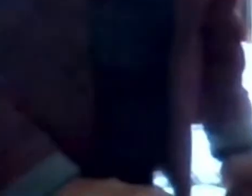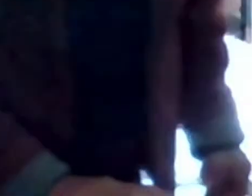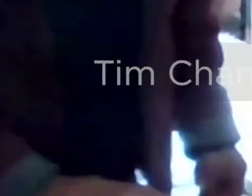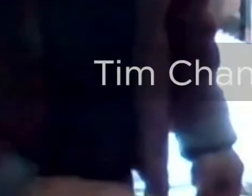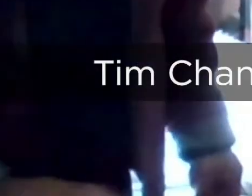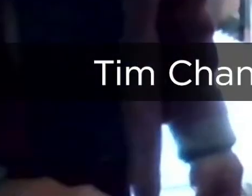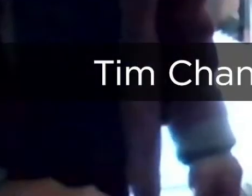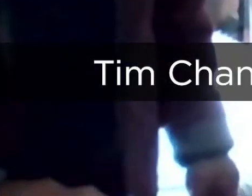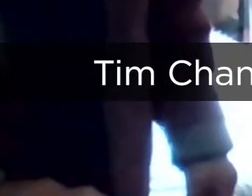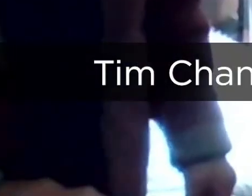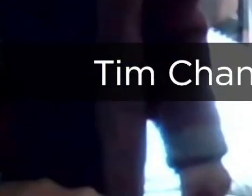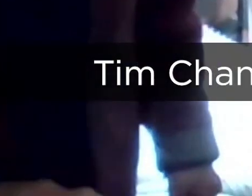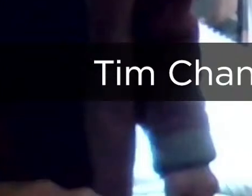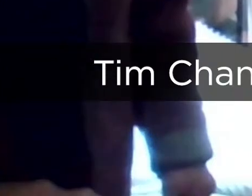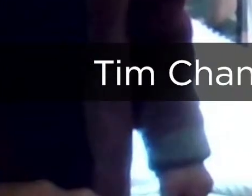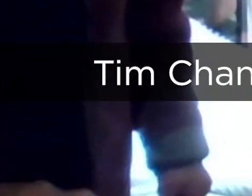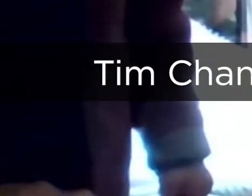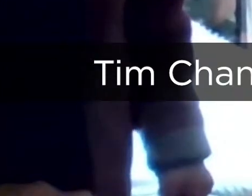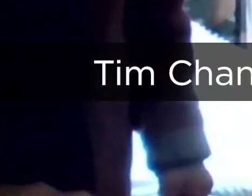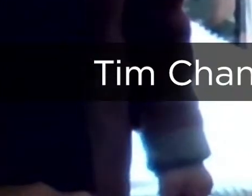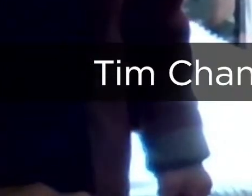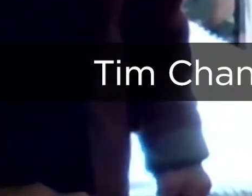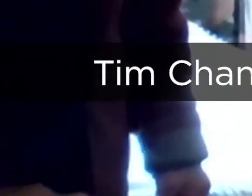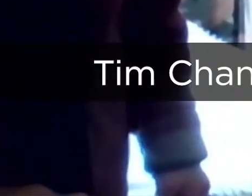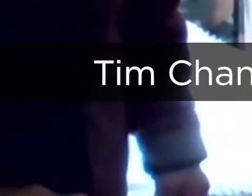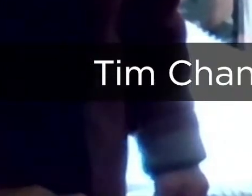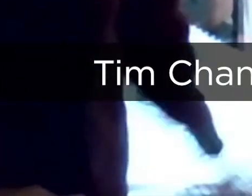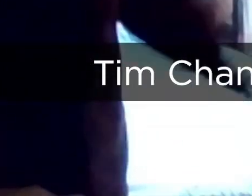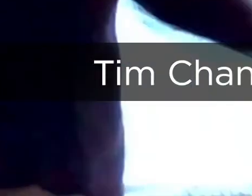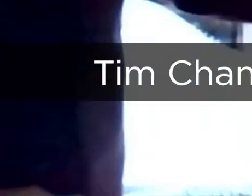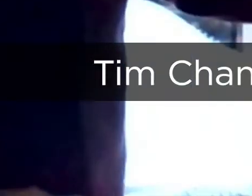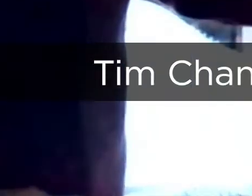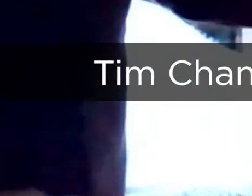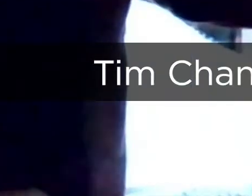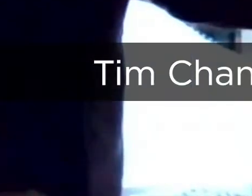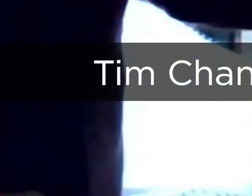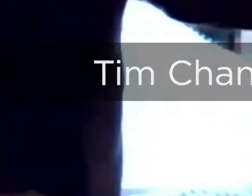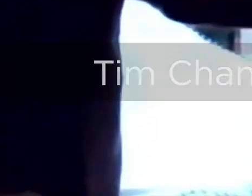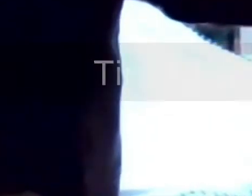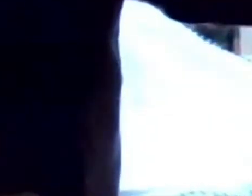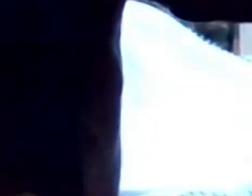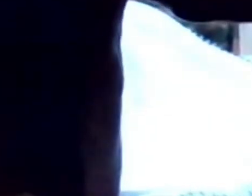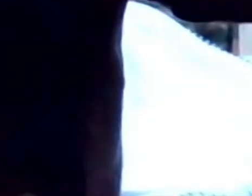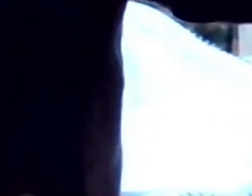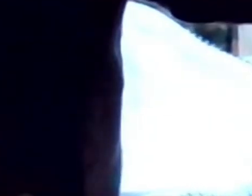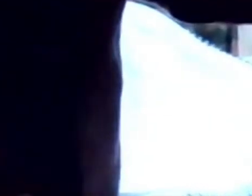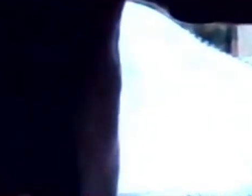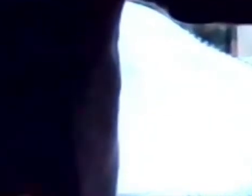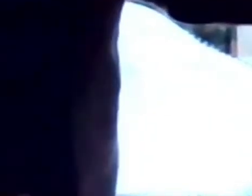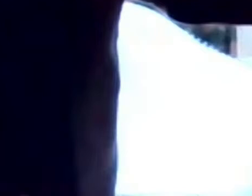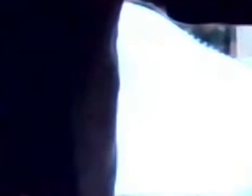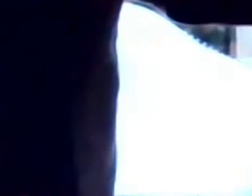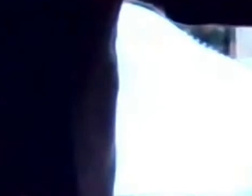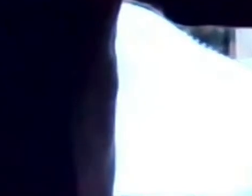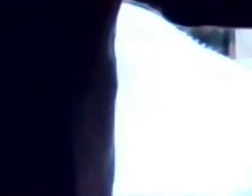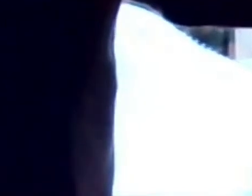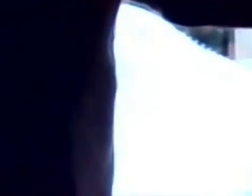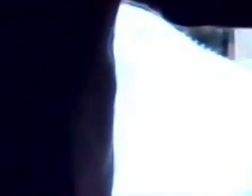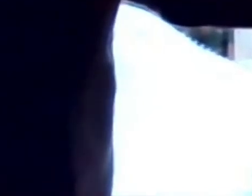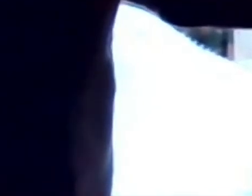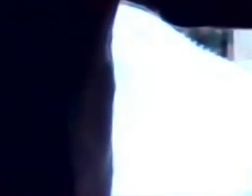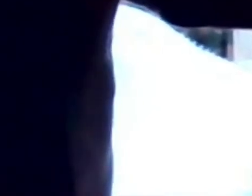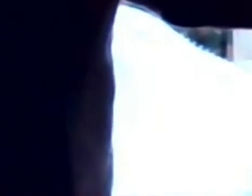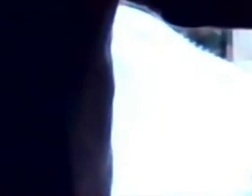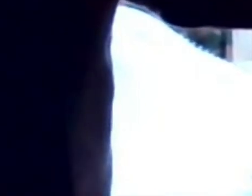My brand of autism means that I am dealing with a body that is not always in sync with my intentions, so it is very challenging to go